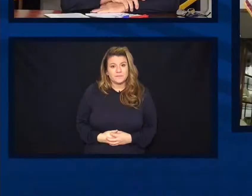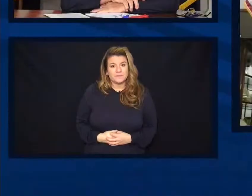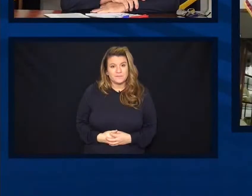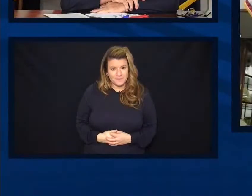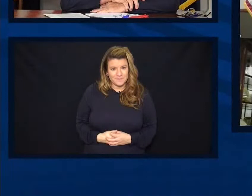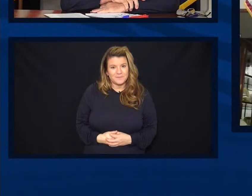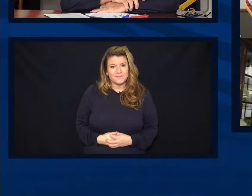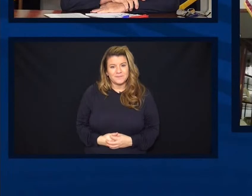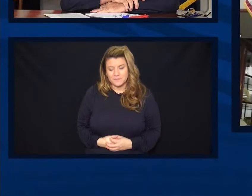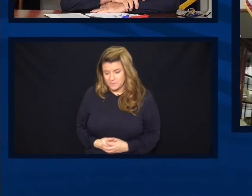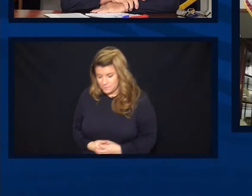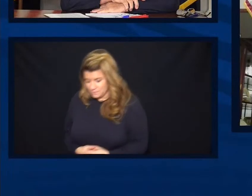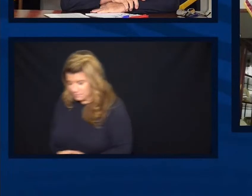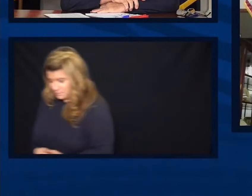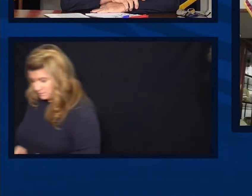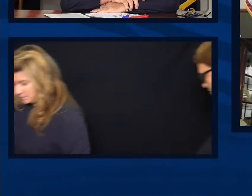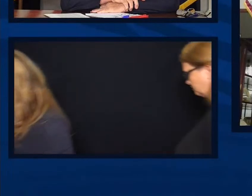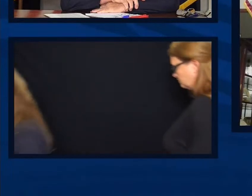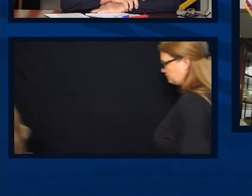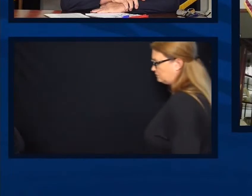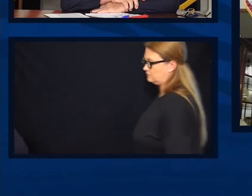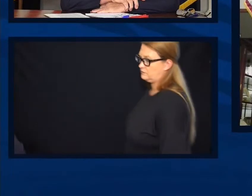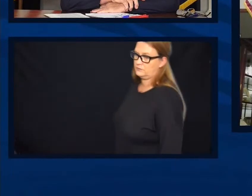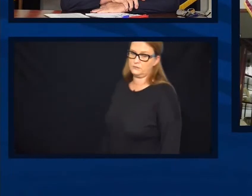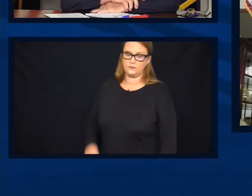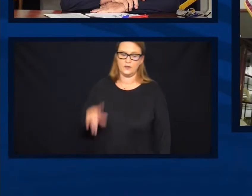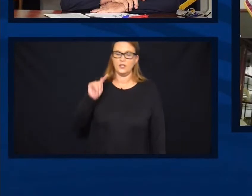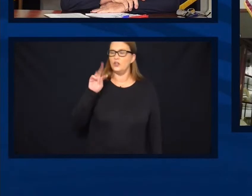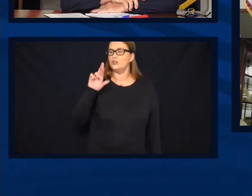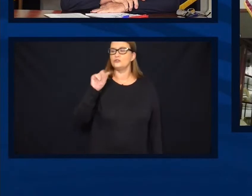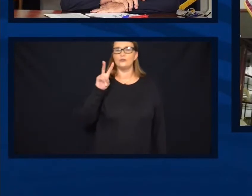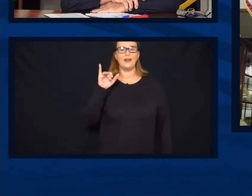All right, thank you, Bob. Next, we'll go to Travis Lawler with the AP.